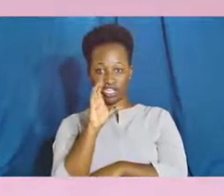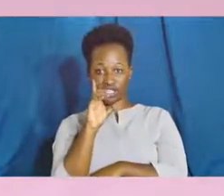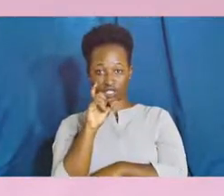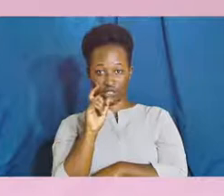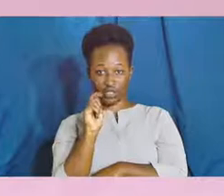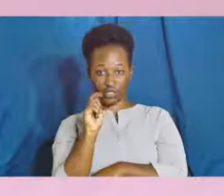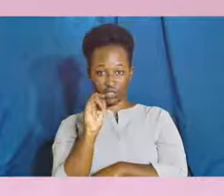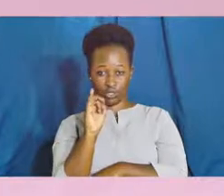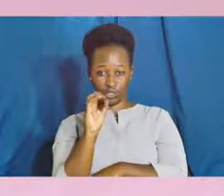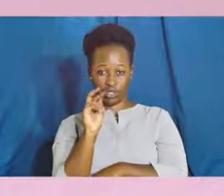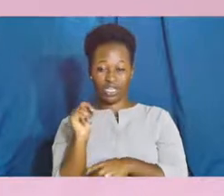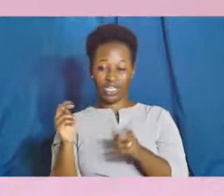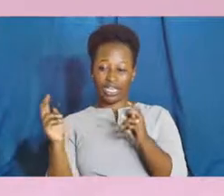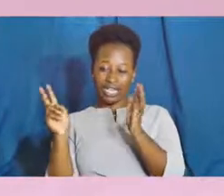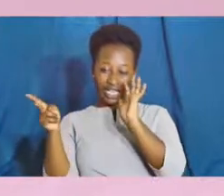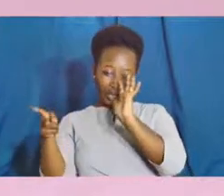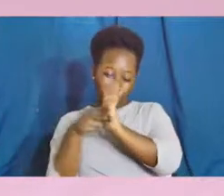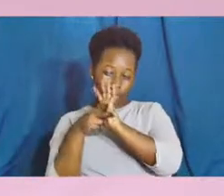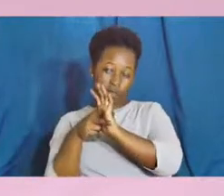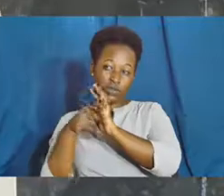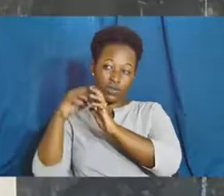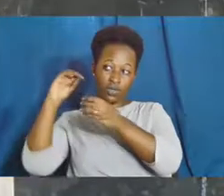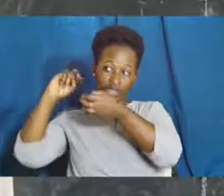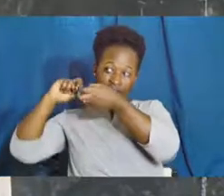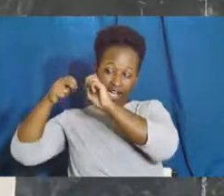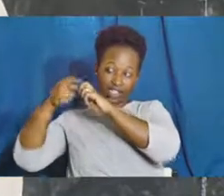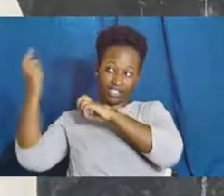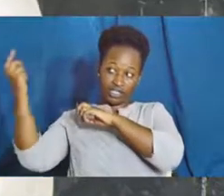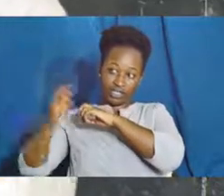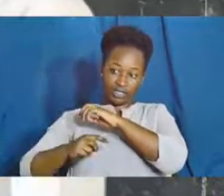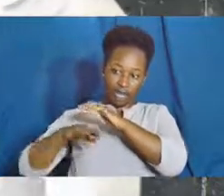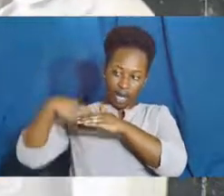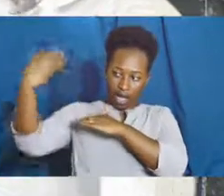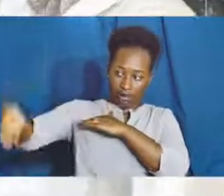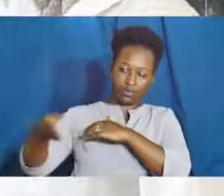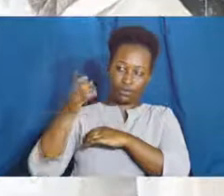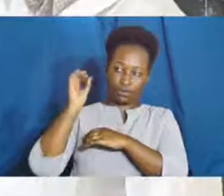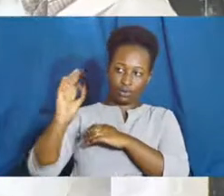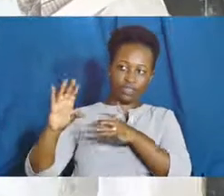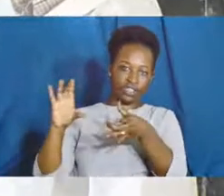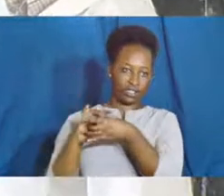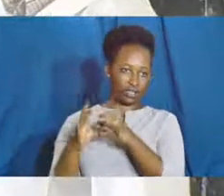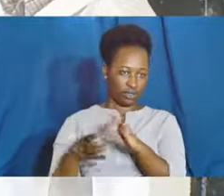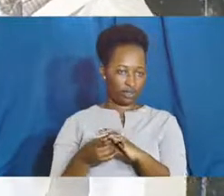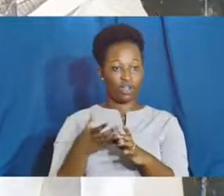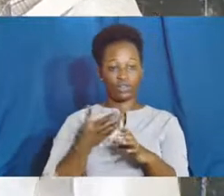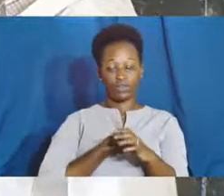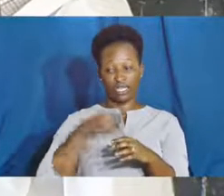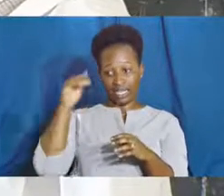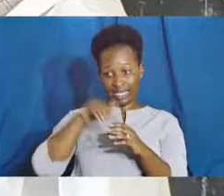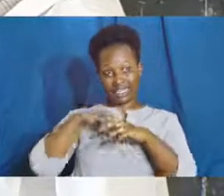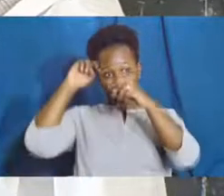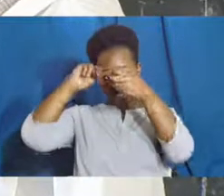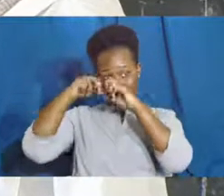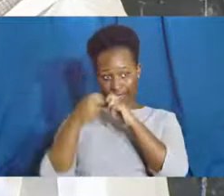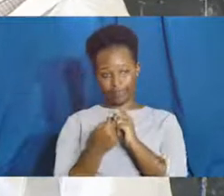that is out from the junction. And then here we have in currents, it is there. There